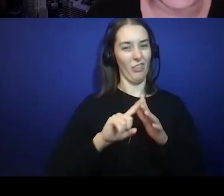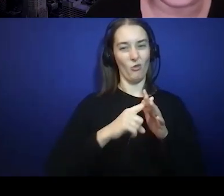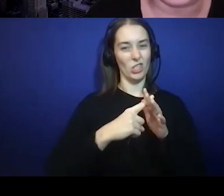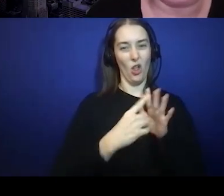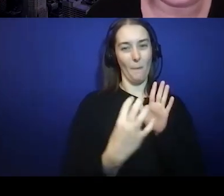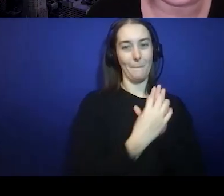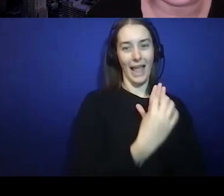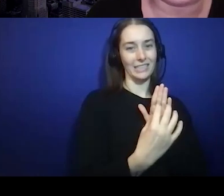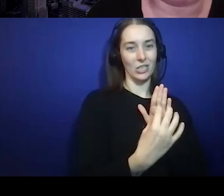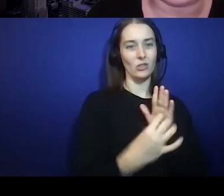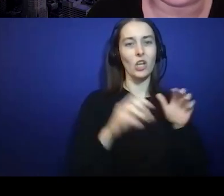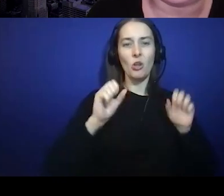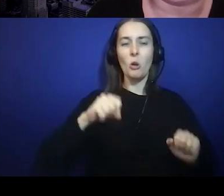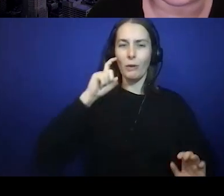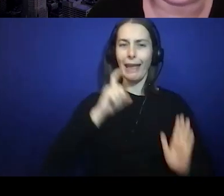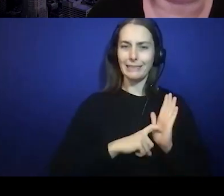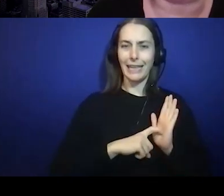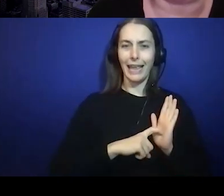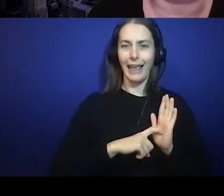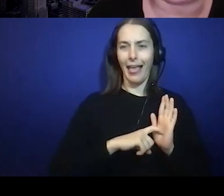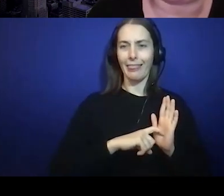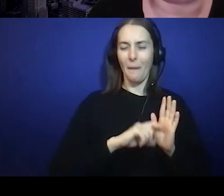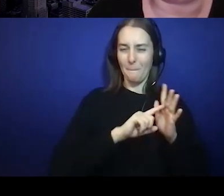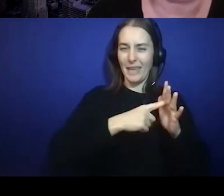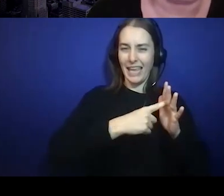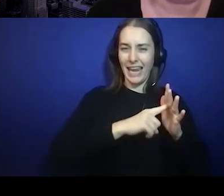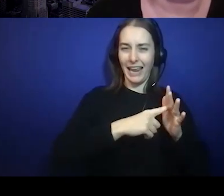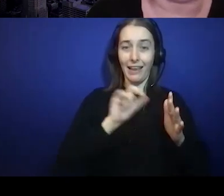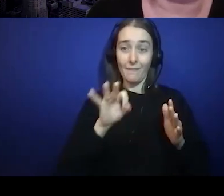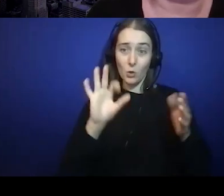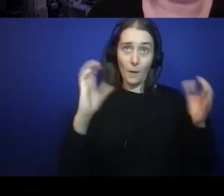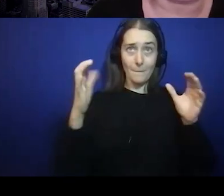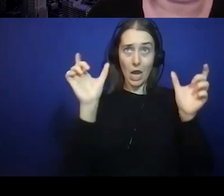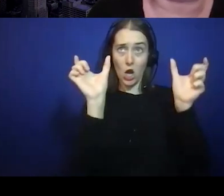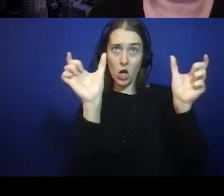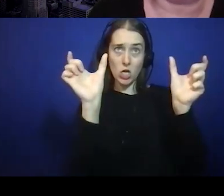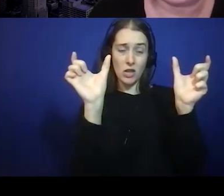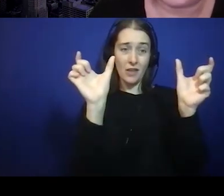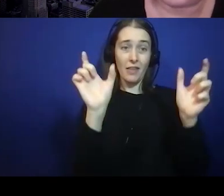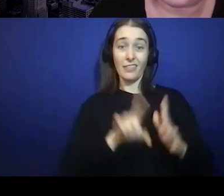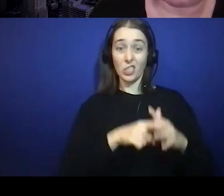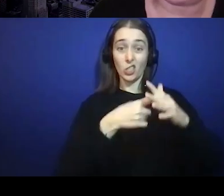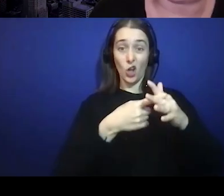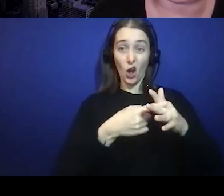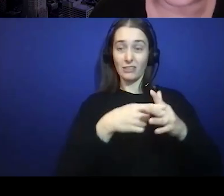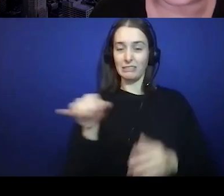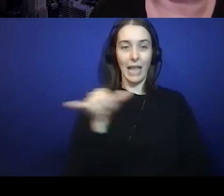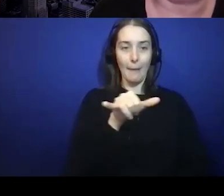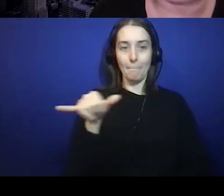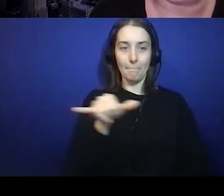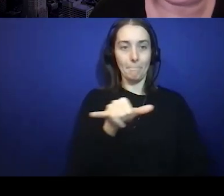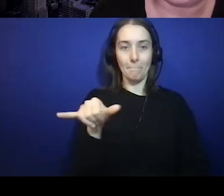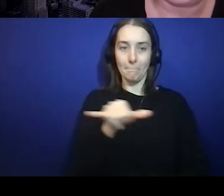can see that even just in the beginning, right? So if you compare the two, both begin with